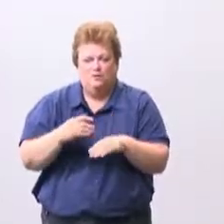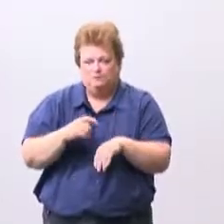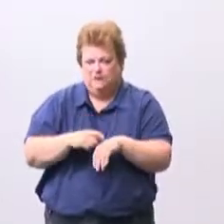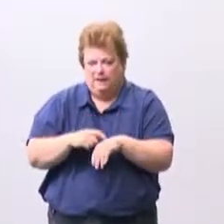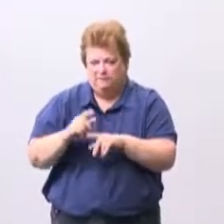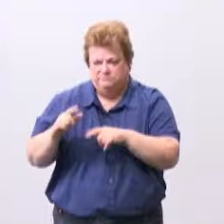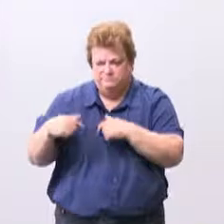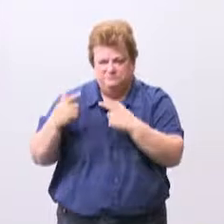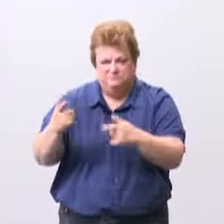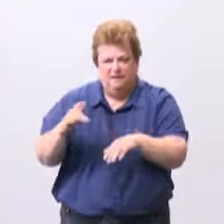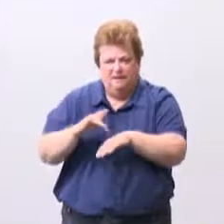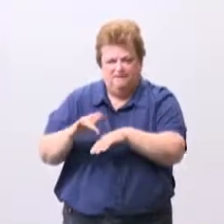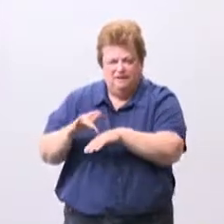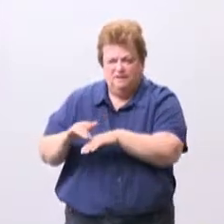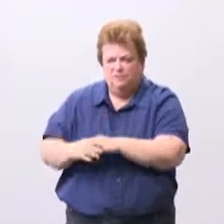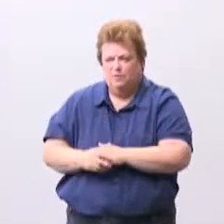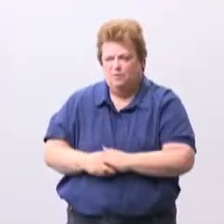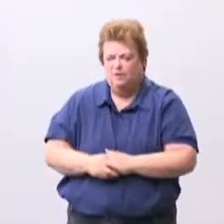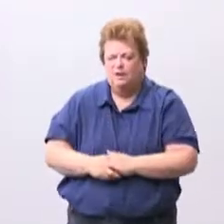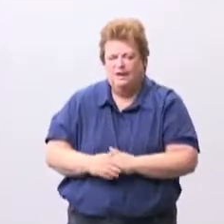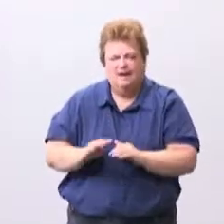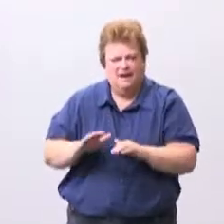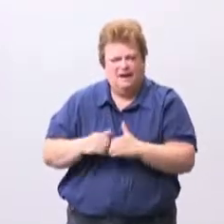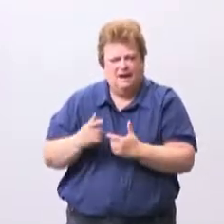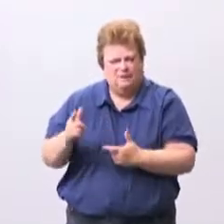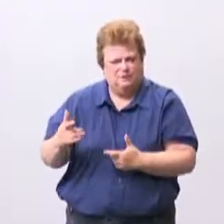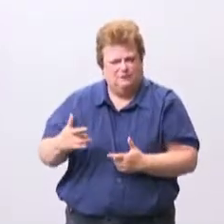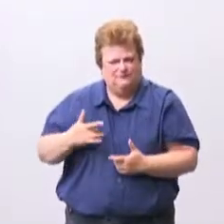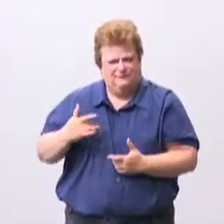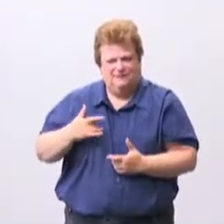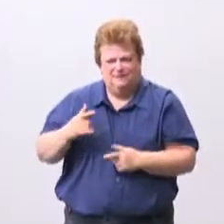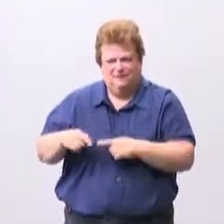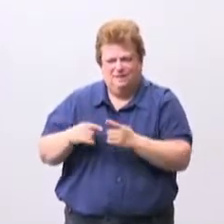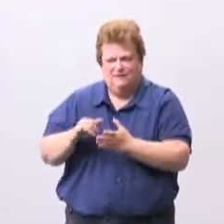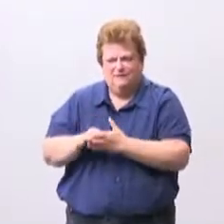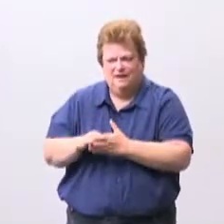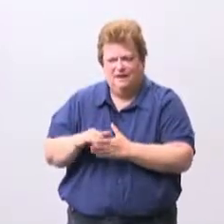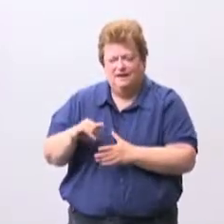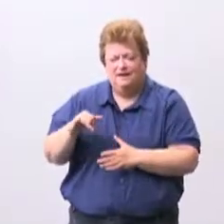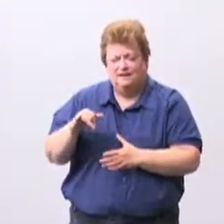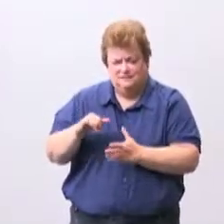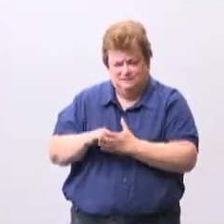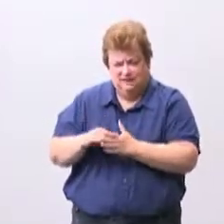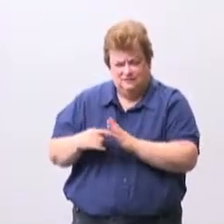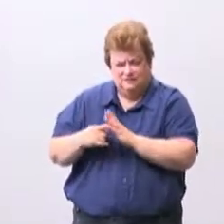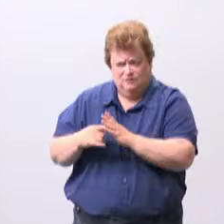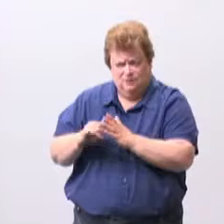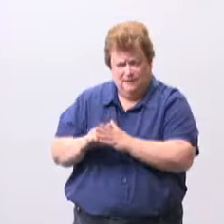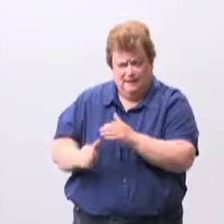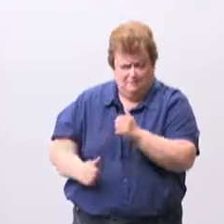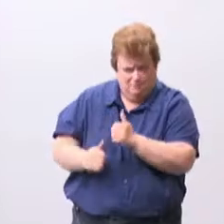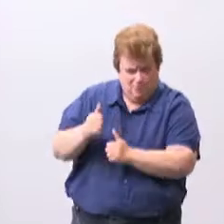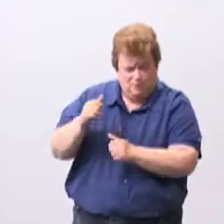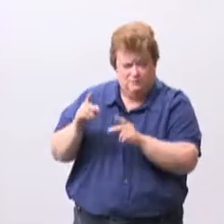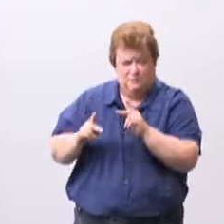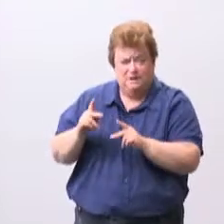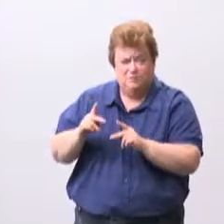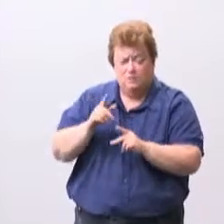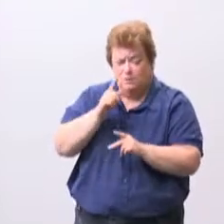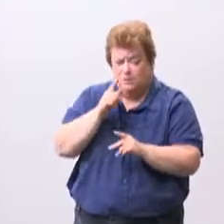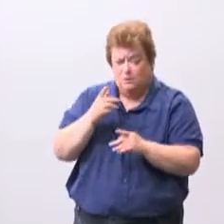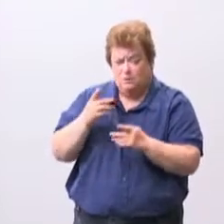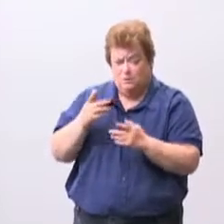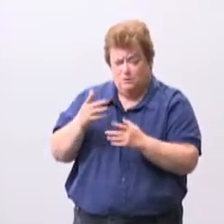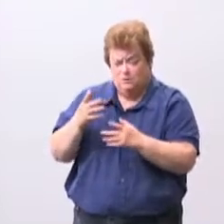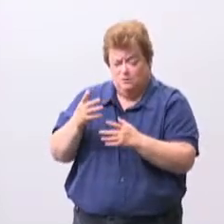available. I mean, how do you feel like that? Is that a reflection that most people who are going to get a